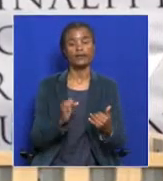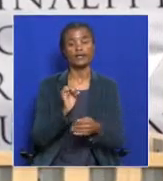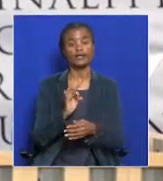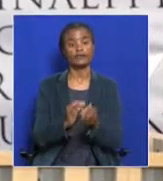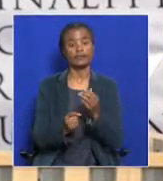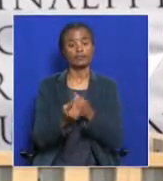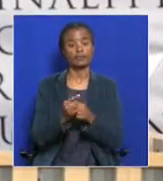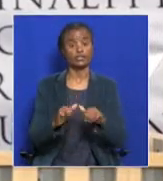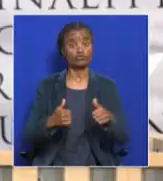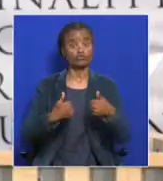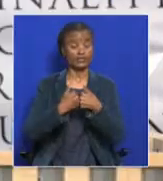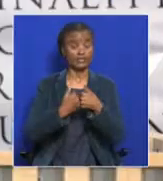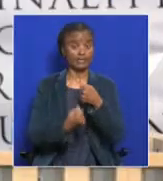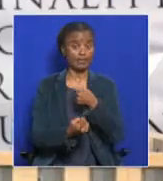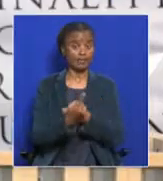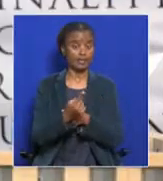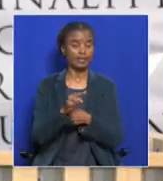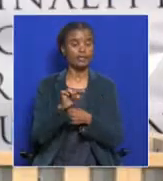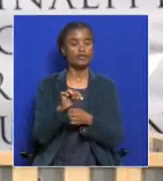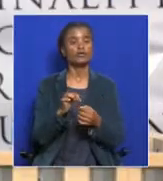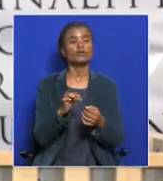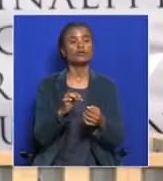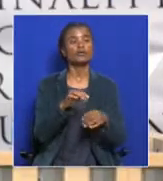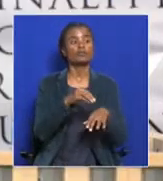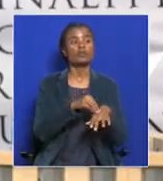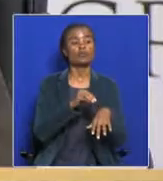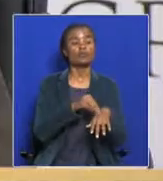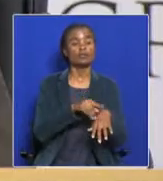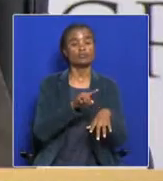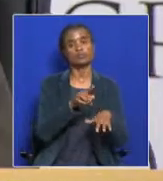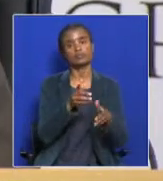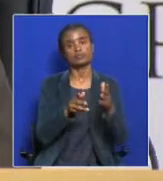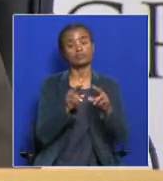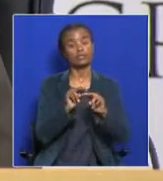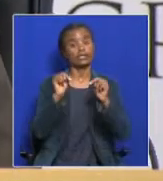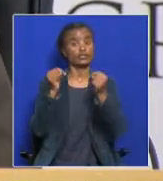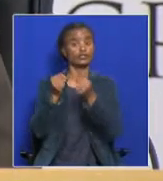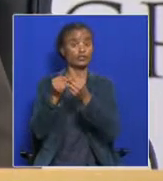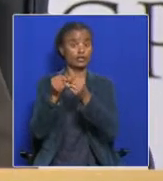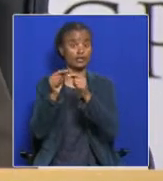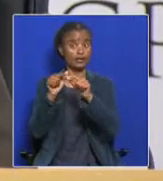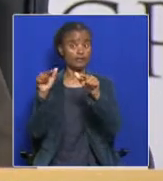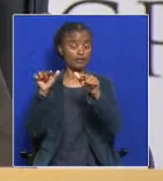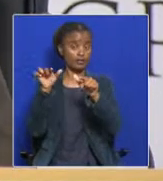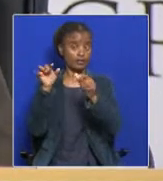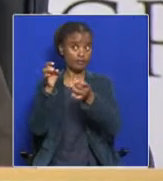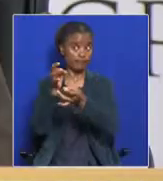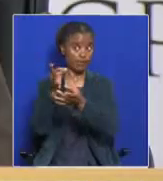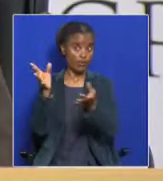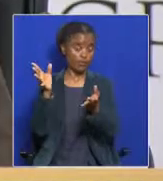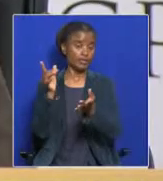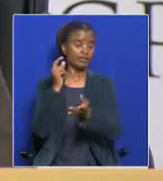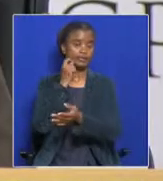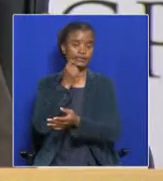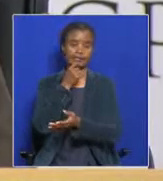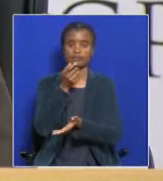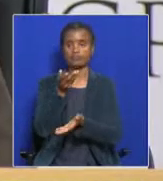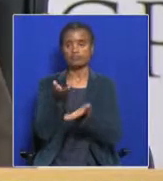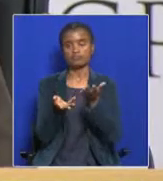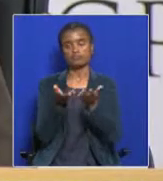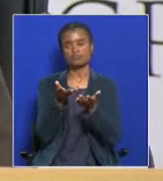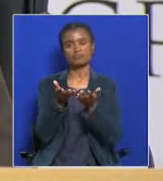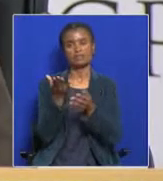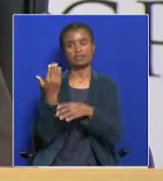did you escalate the problem to at least national level to say to, who was it at the time, General